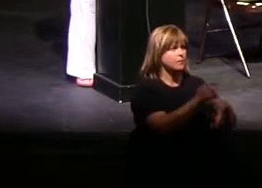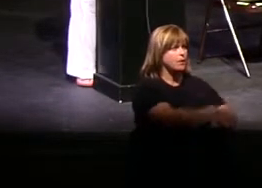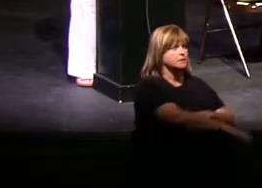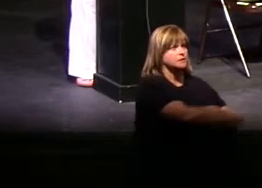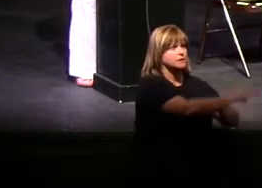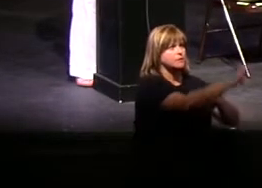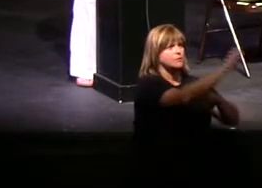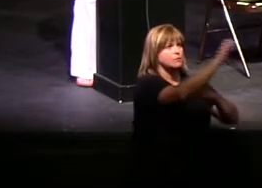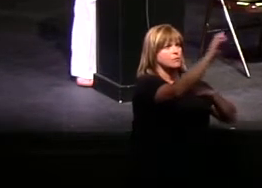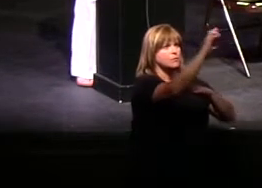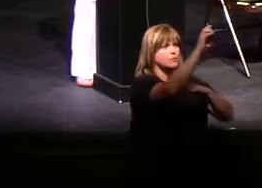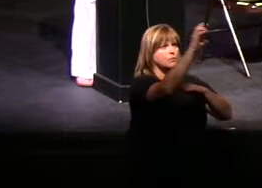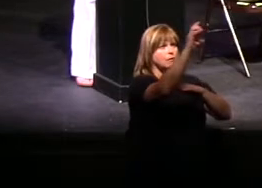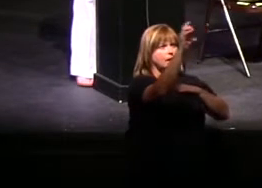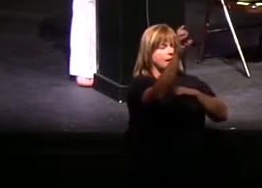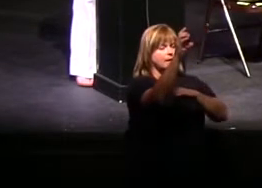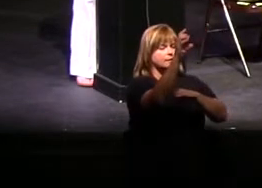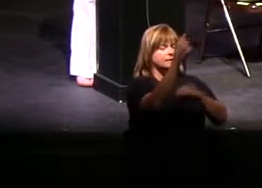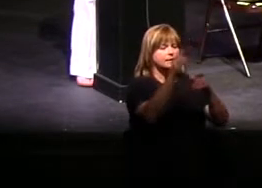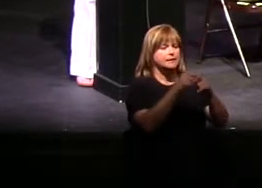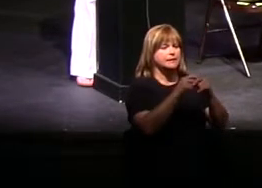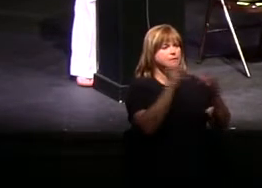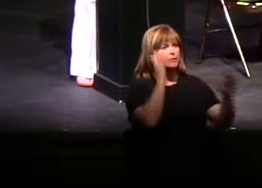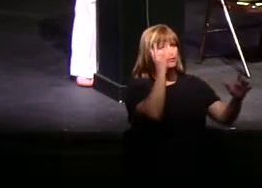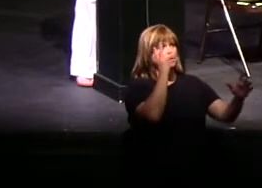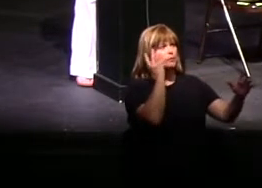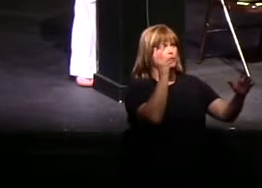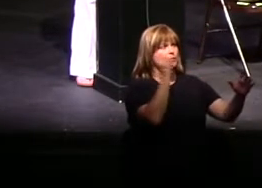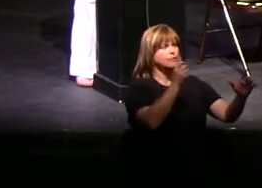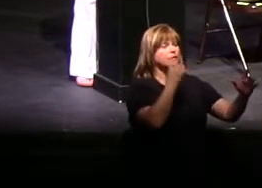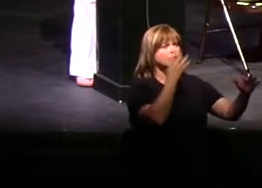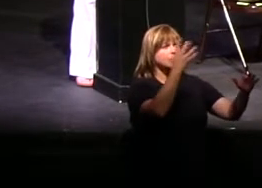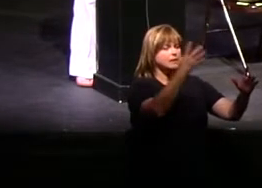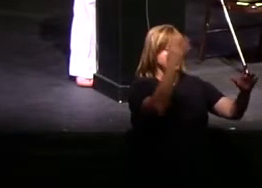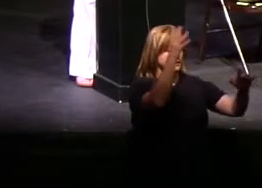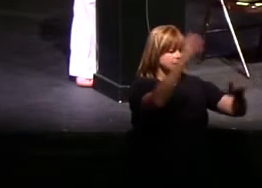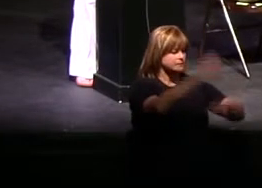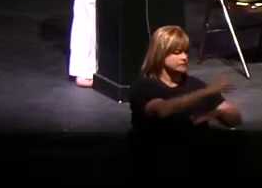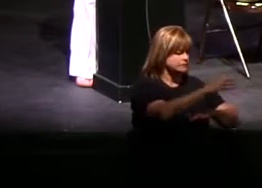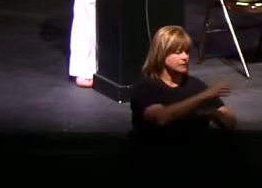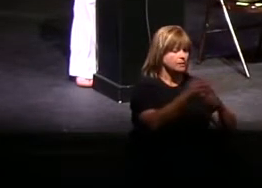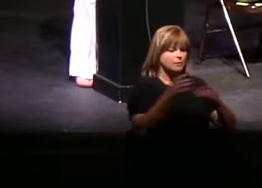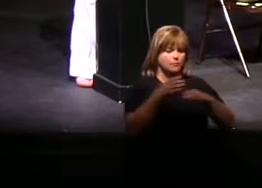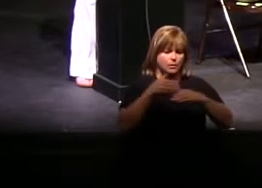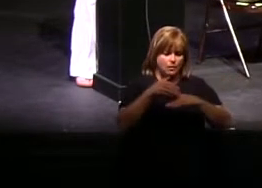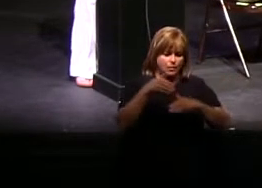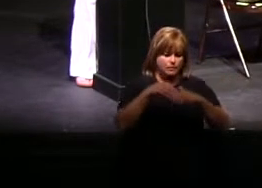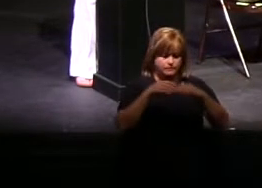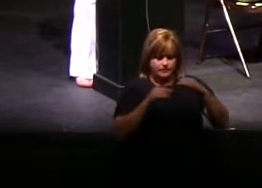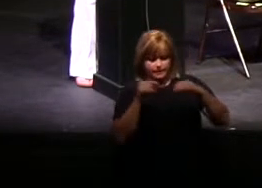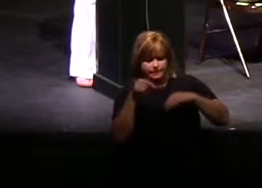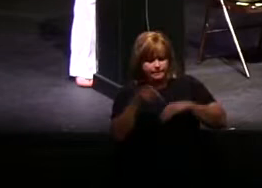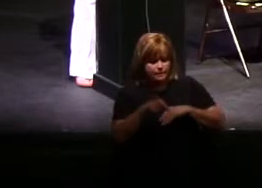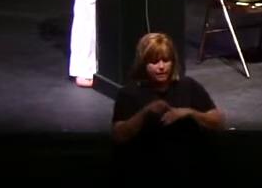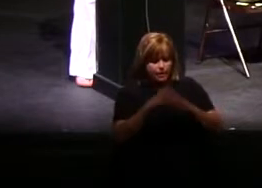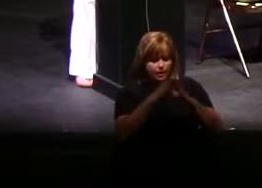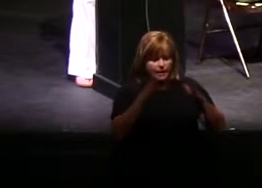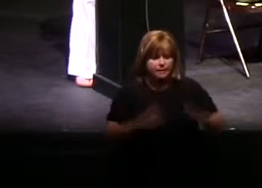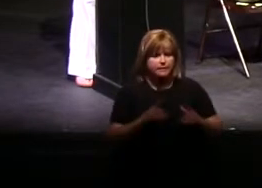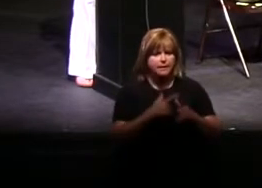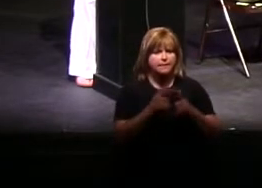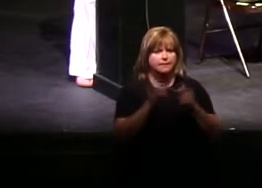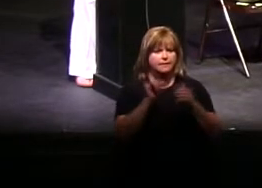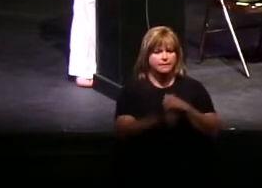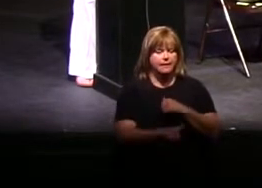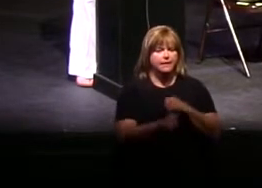over Angel Ridge, its silvery wedge of light illuminating the bridge below our house so that the rib structure